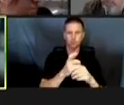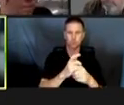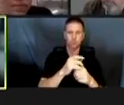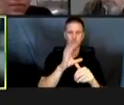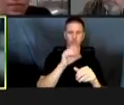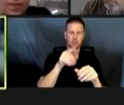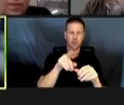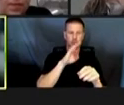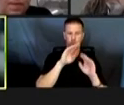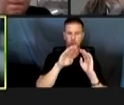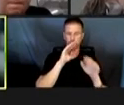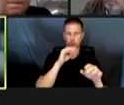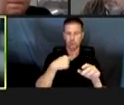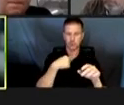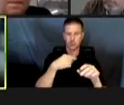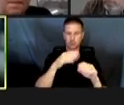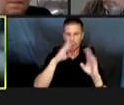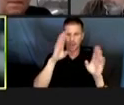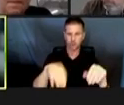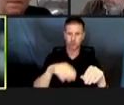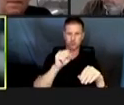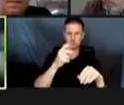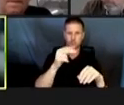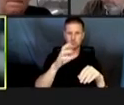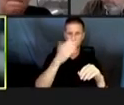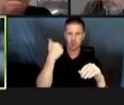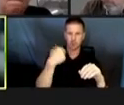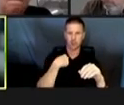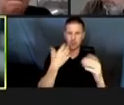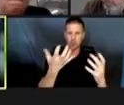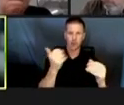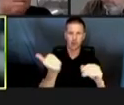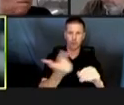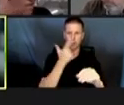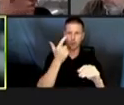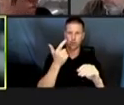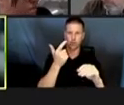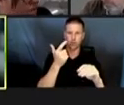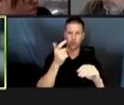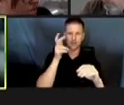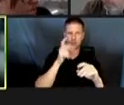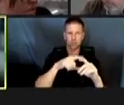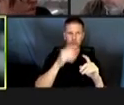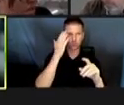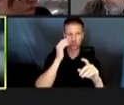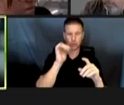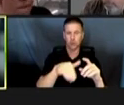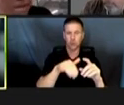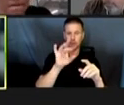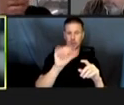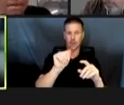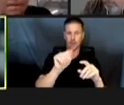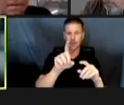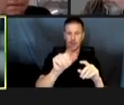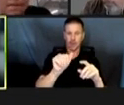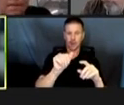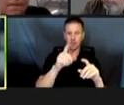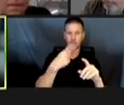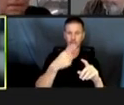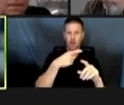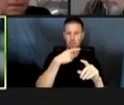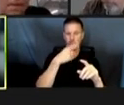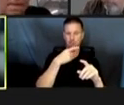it frustrates me in the housing space, because I want everybody listening to know that the ADA is about